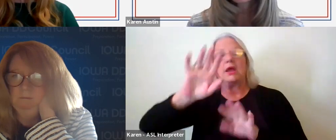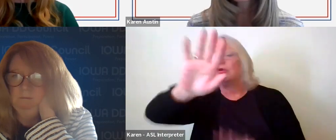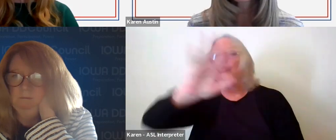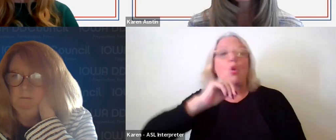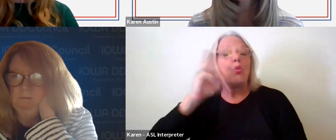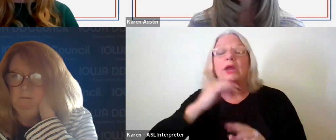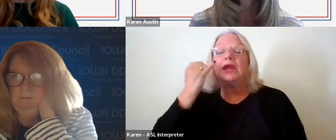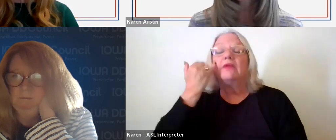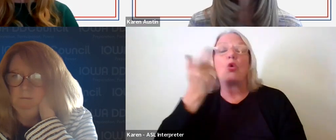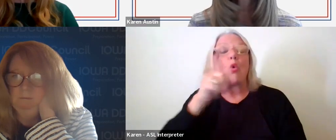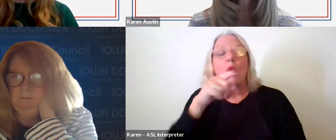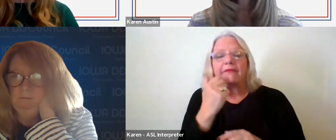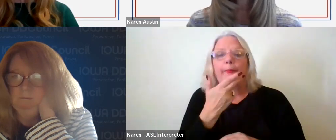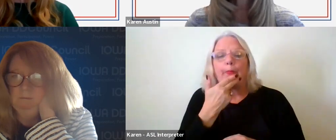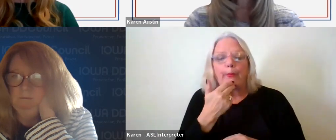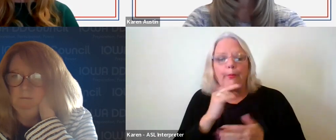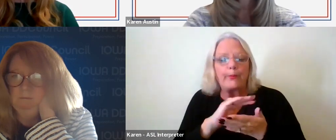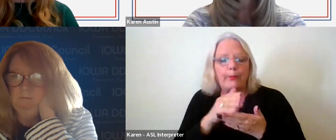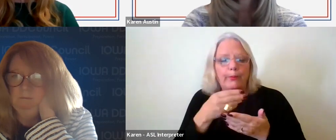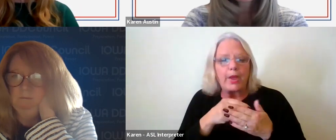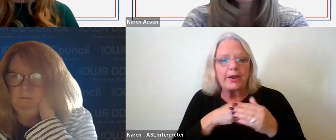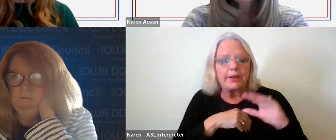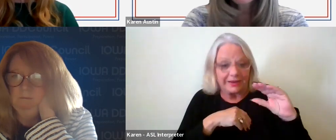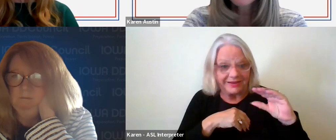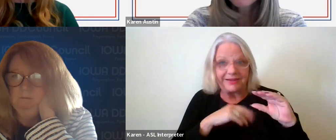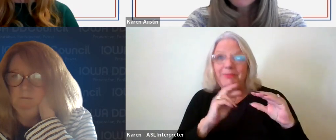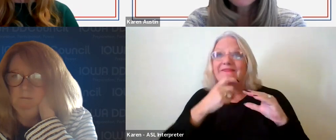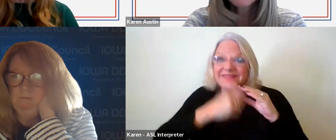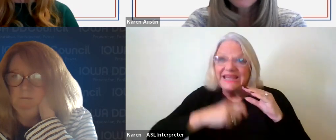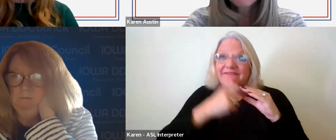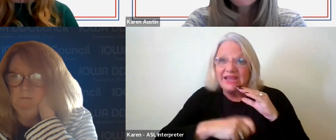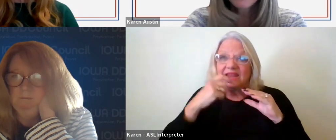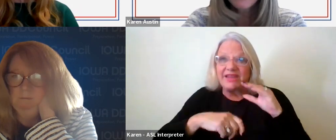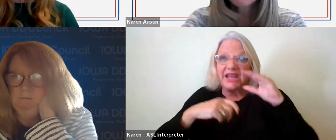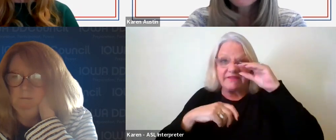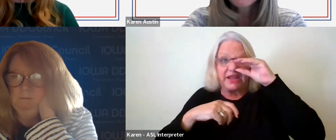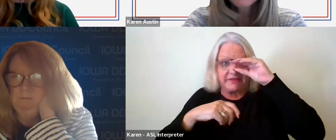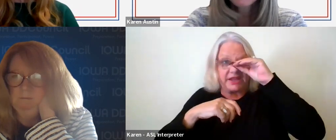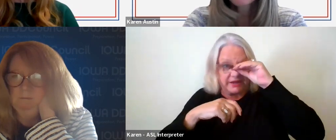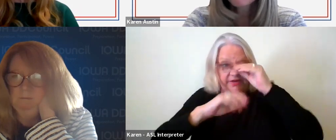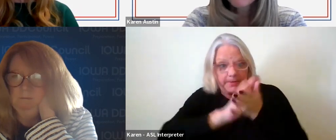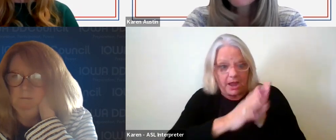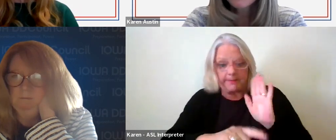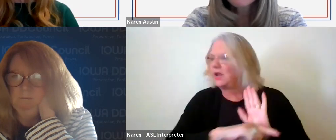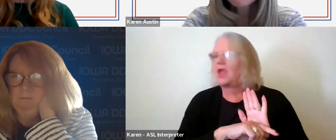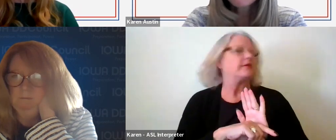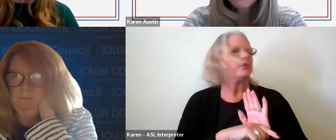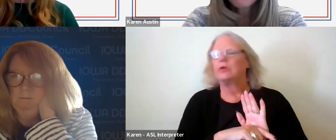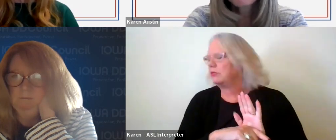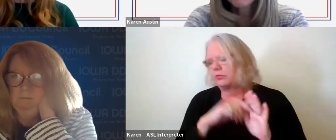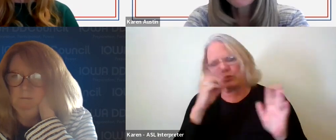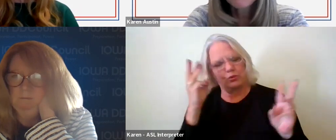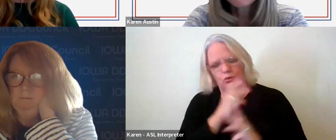So, it's not like if you have an account and there's not enough money to take the fee out, it won't go